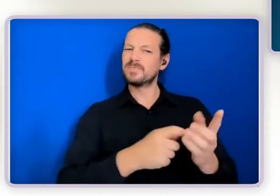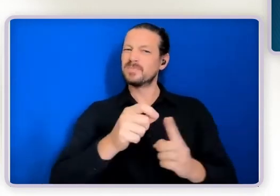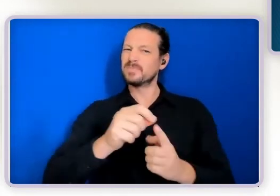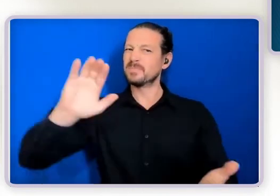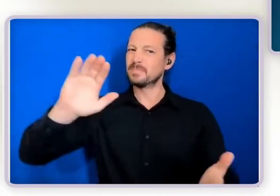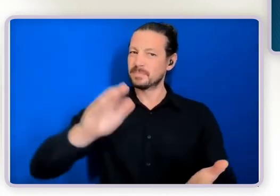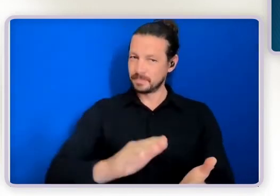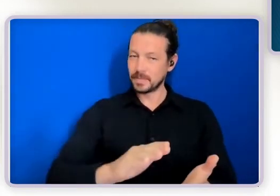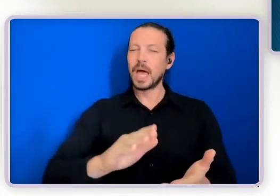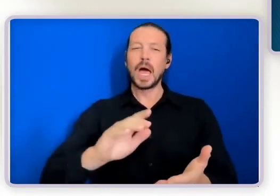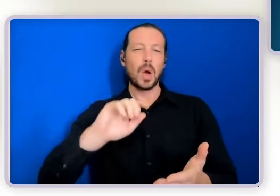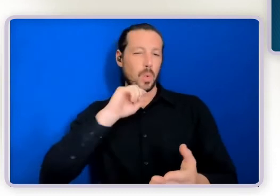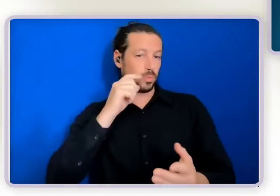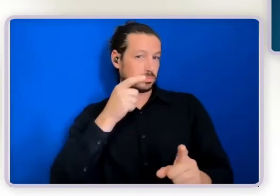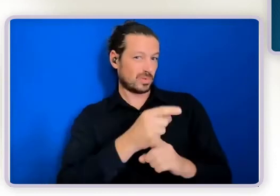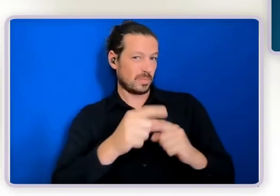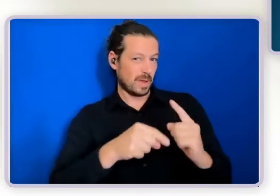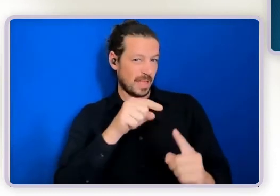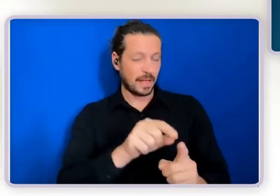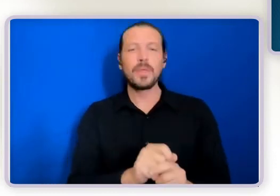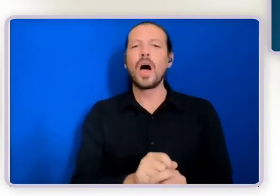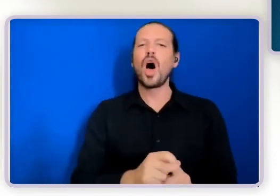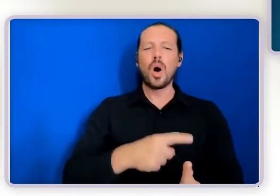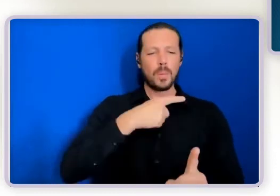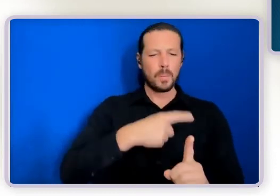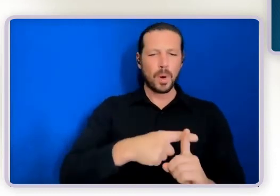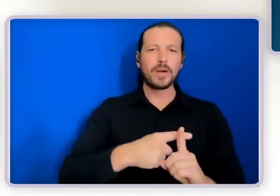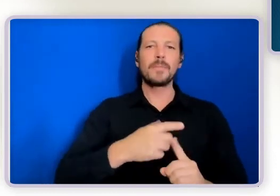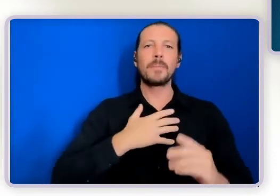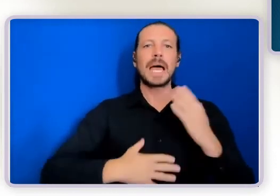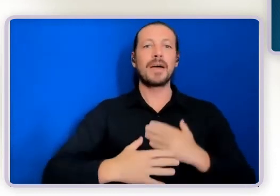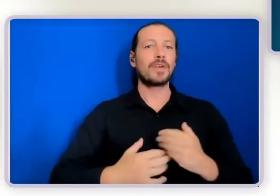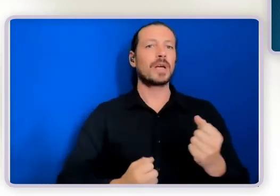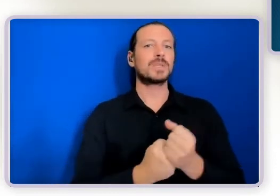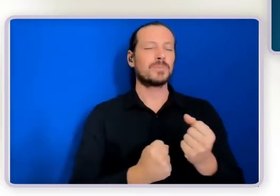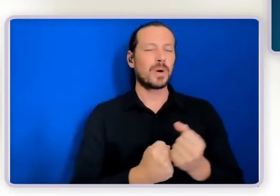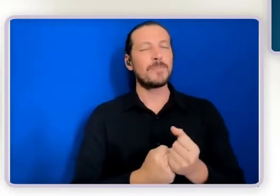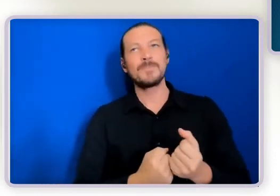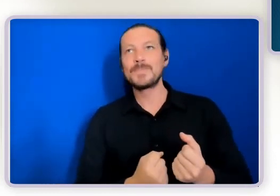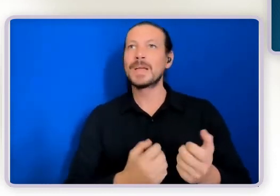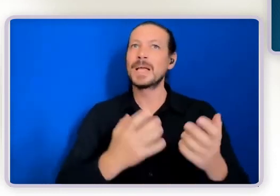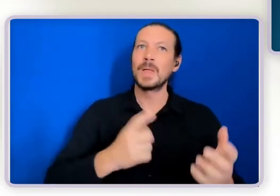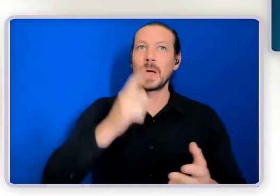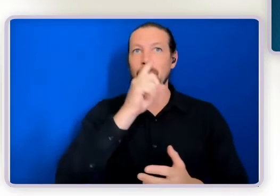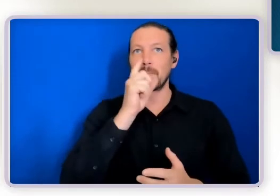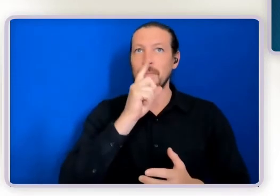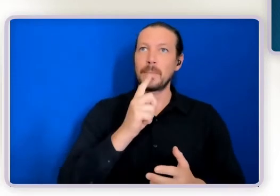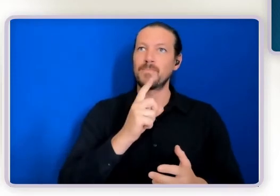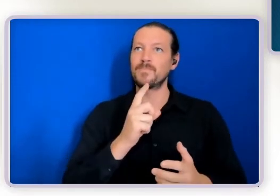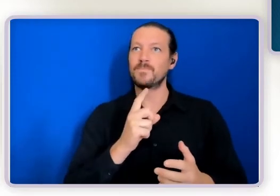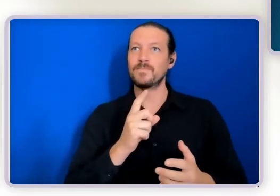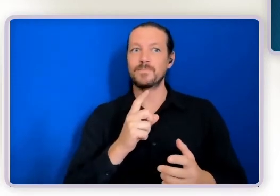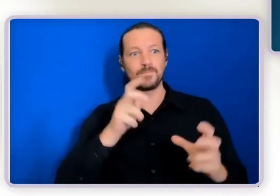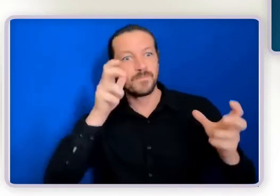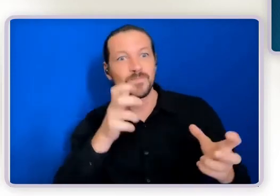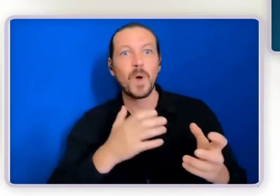bandy around the term positive behaviour support, which has become a very fluffy term, which seems to